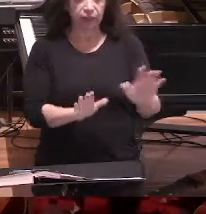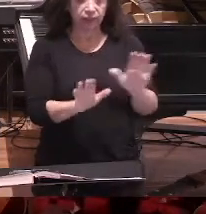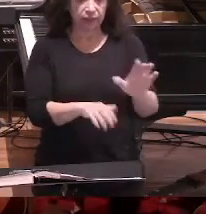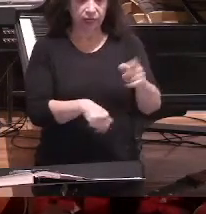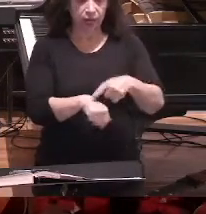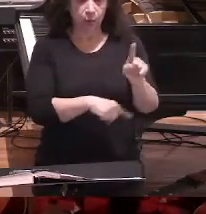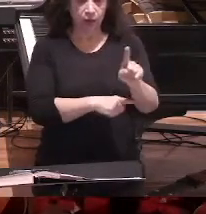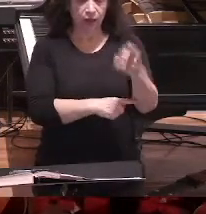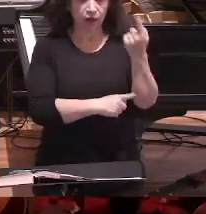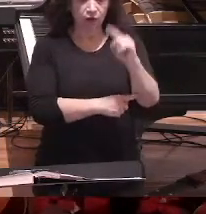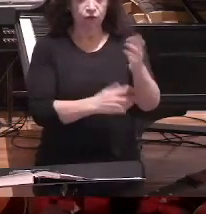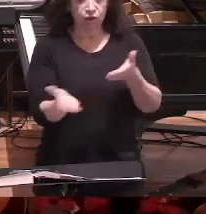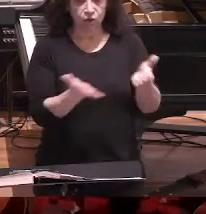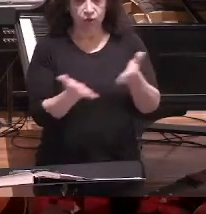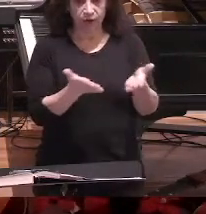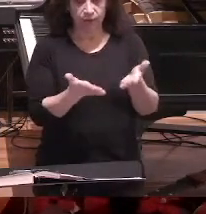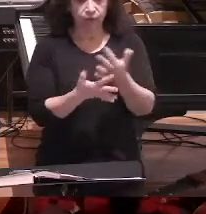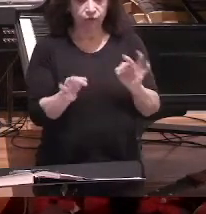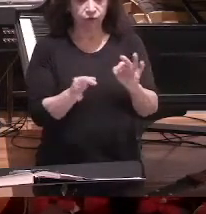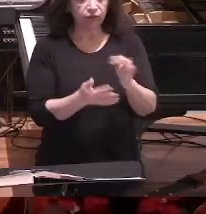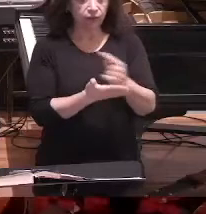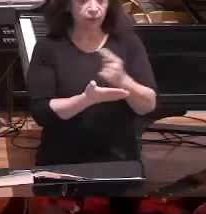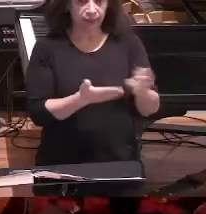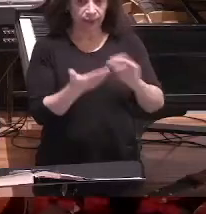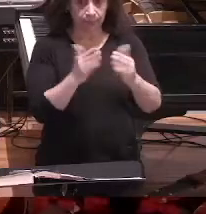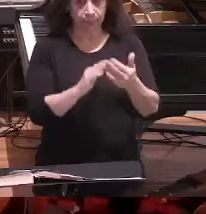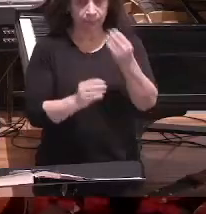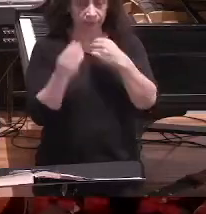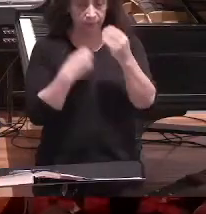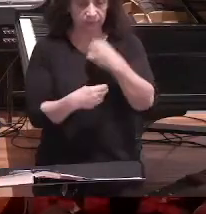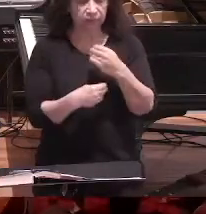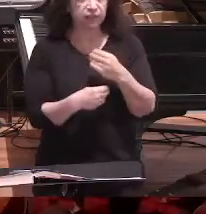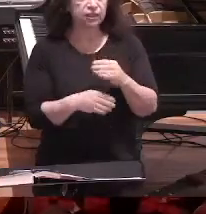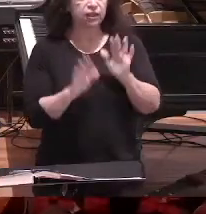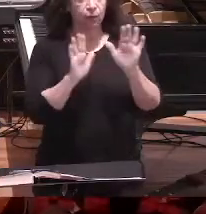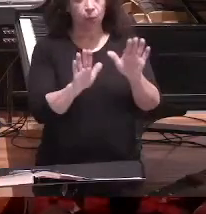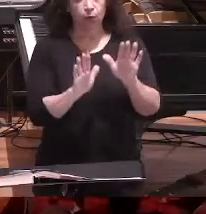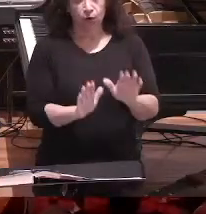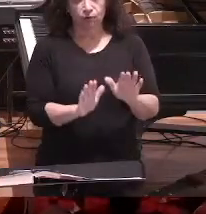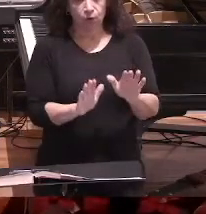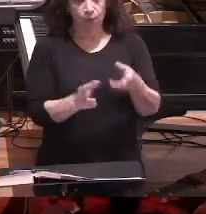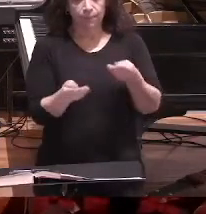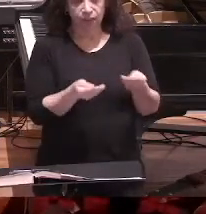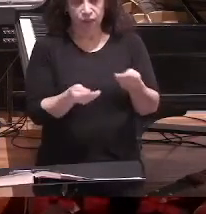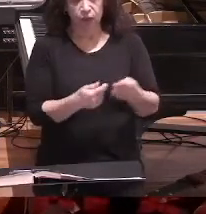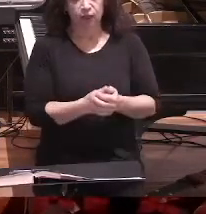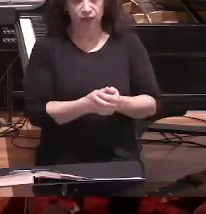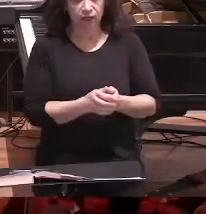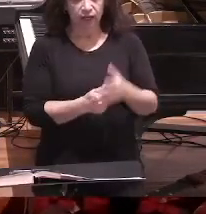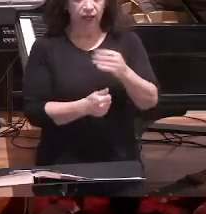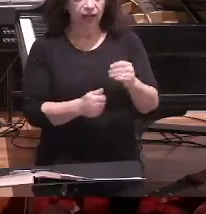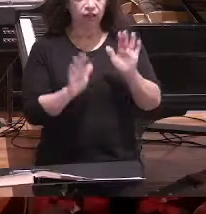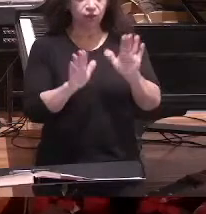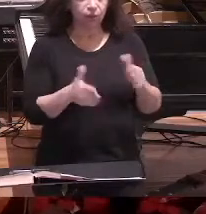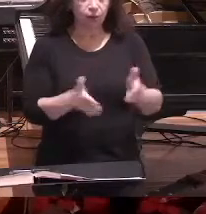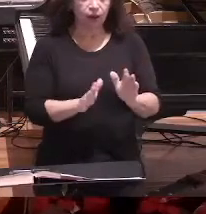for the serving of our free weekly community meal. This is a wonderful wonderful ministry, and it's a great way